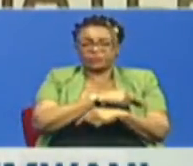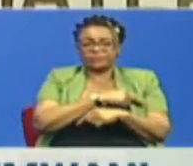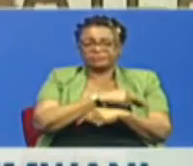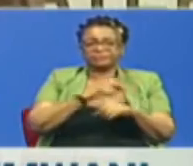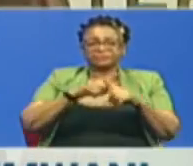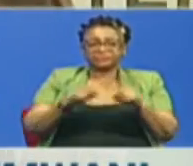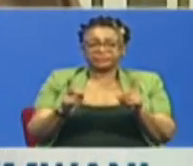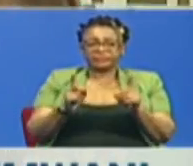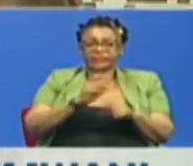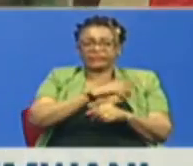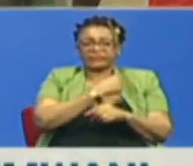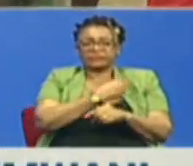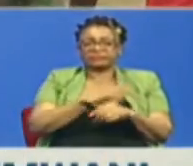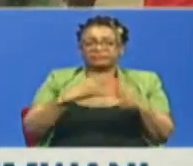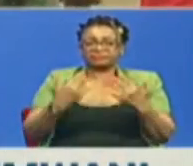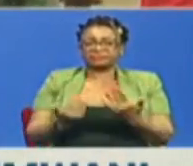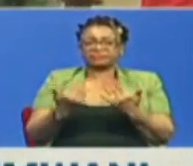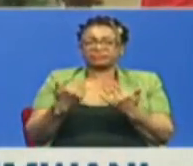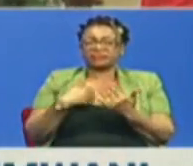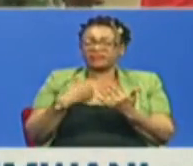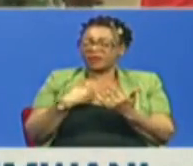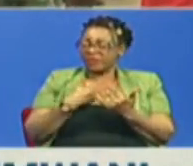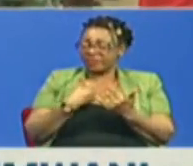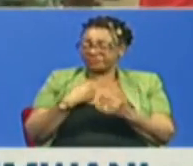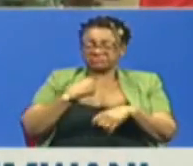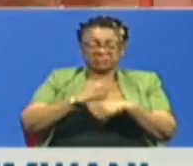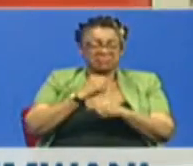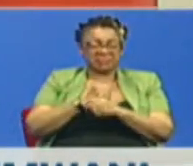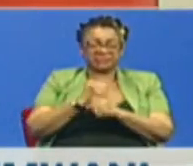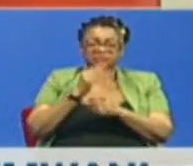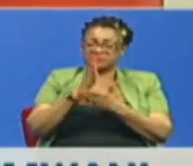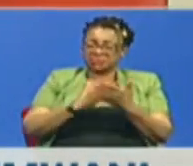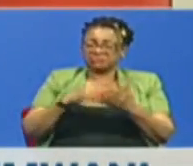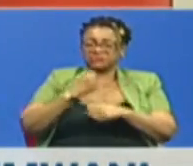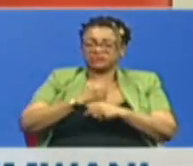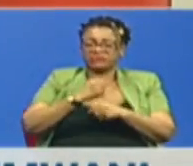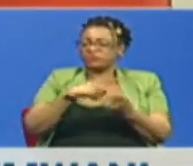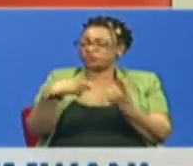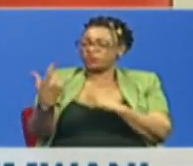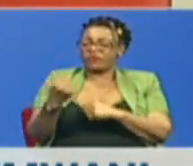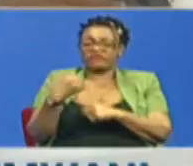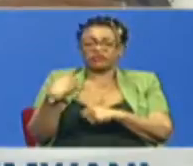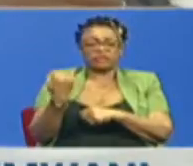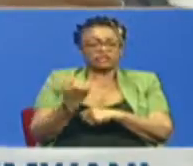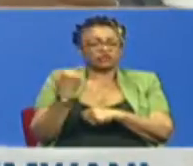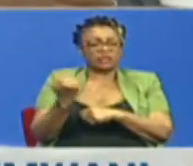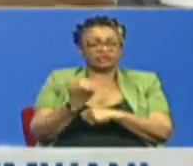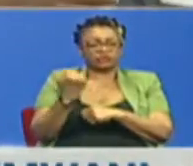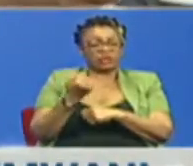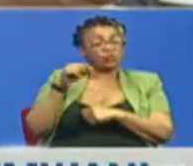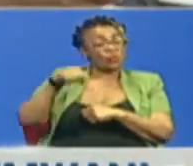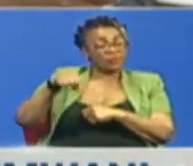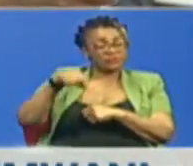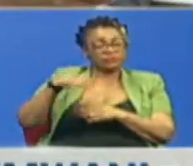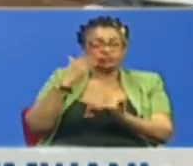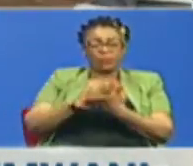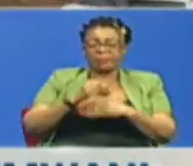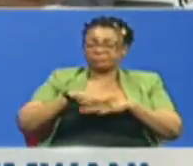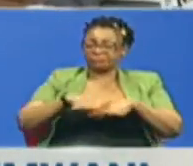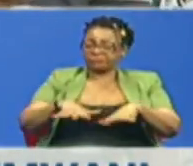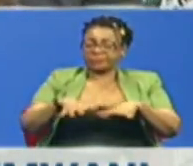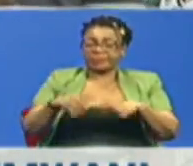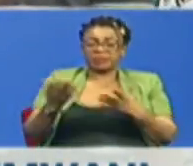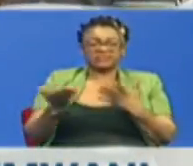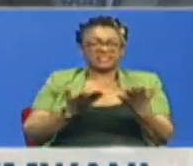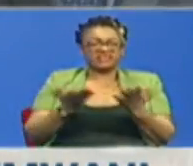the hospital has sent a number of its staff into isolation and quarantine to curb a possible further spread. Now, services are